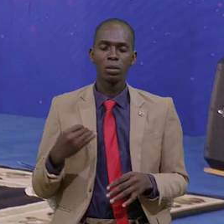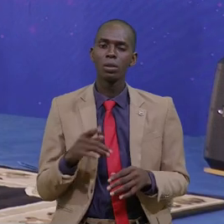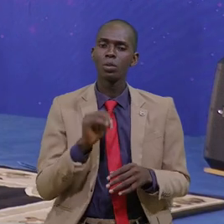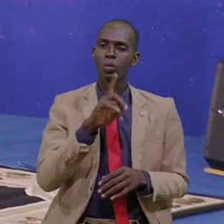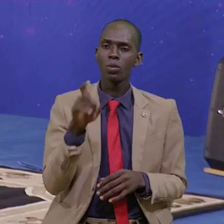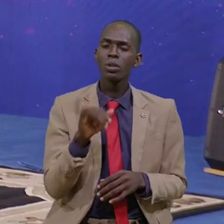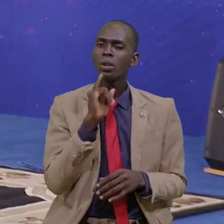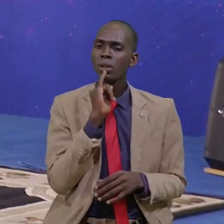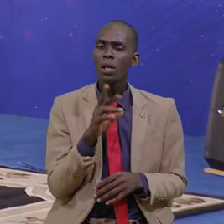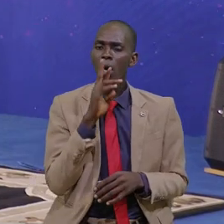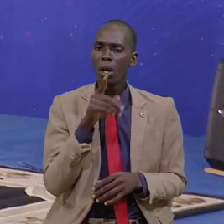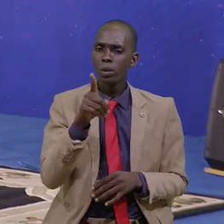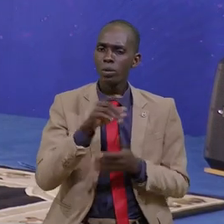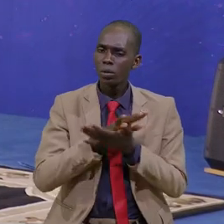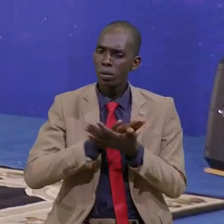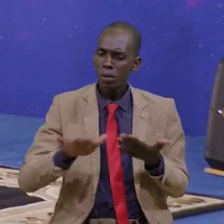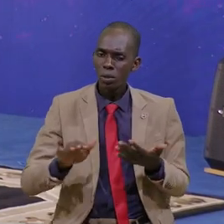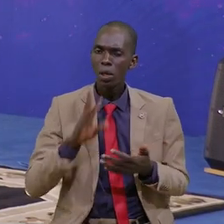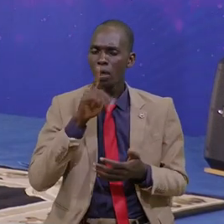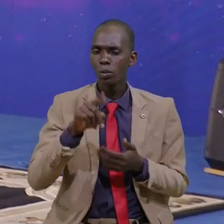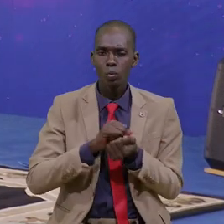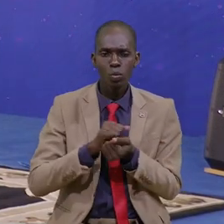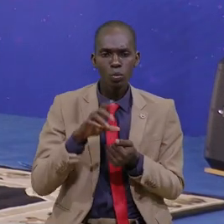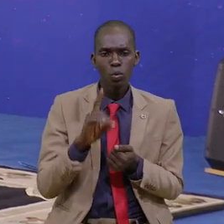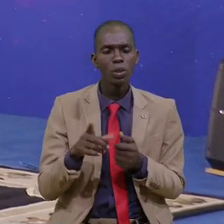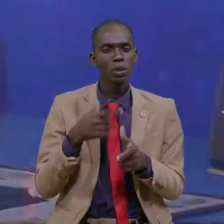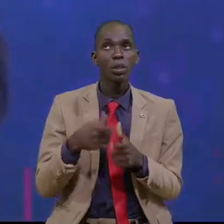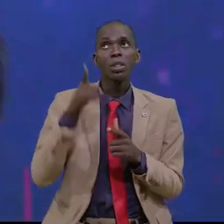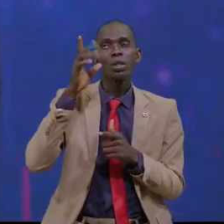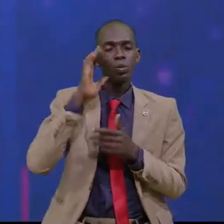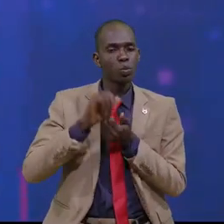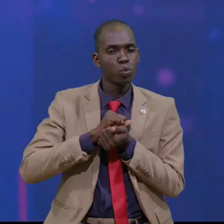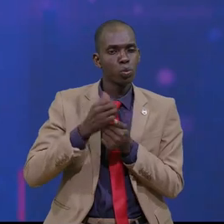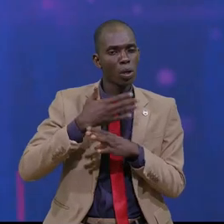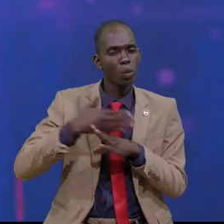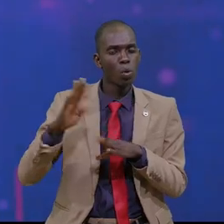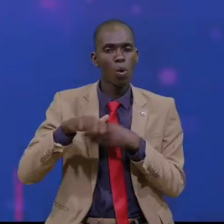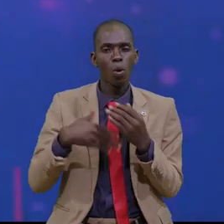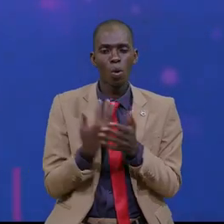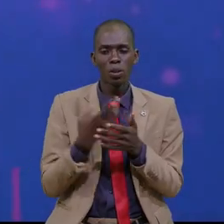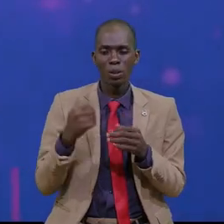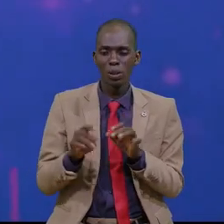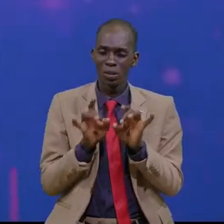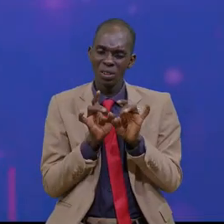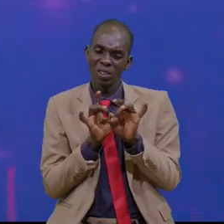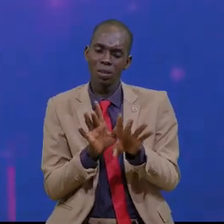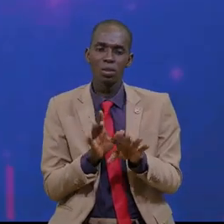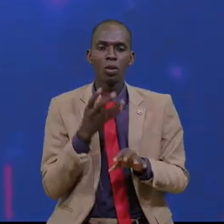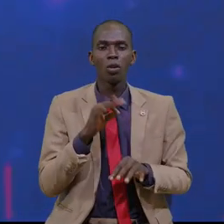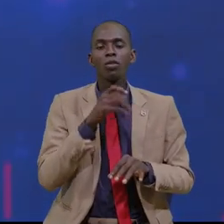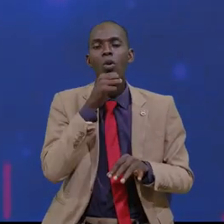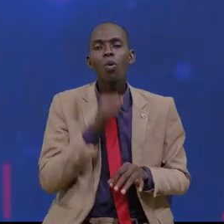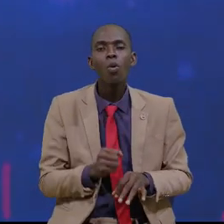he cleanses you from the hatred of the old life, and he says, all malice, all wickedness